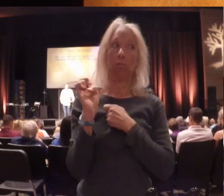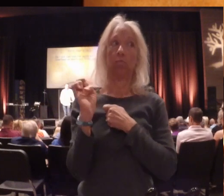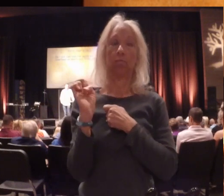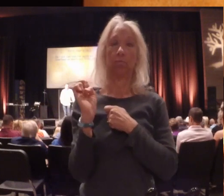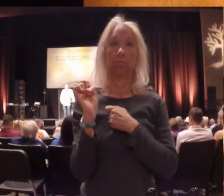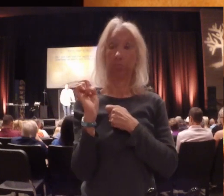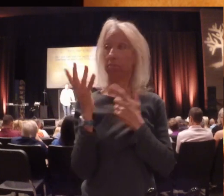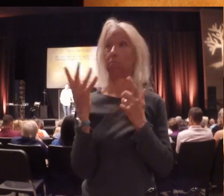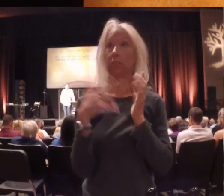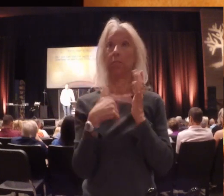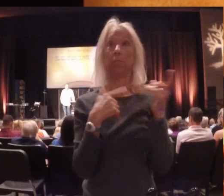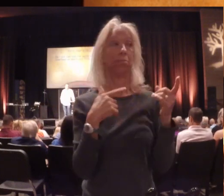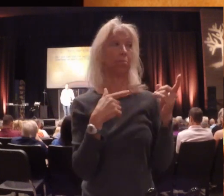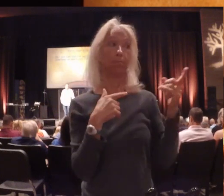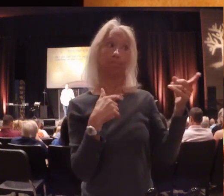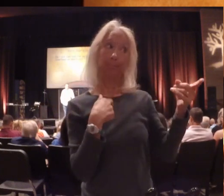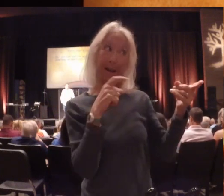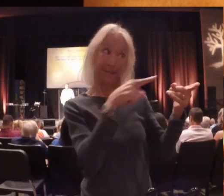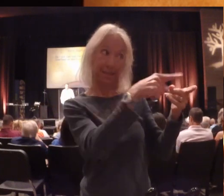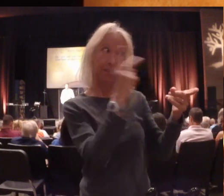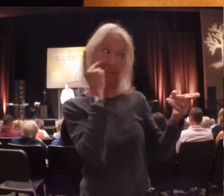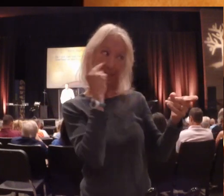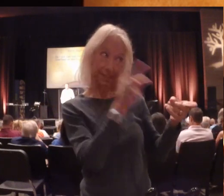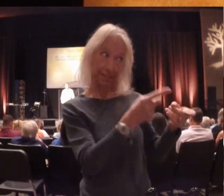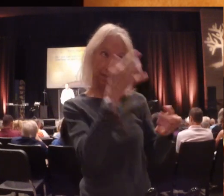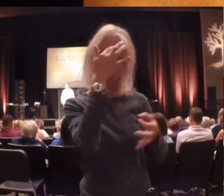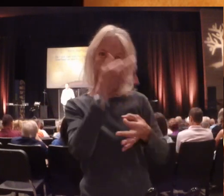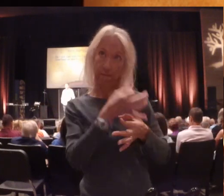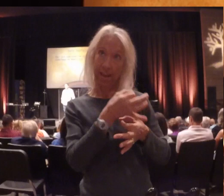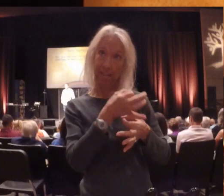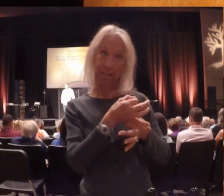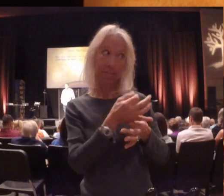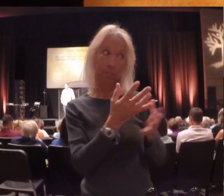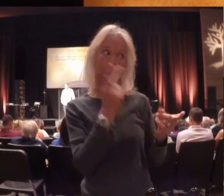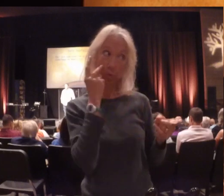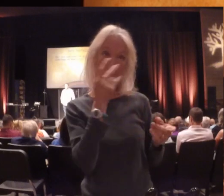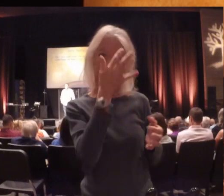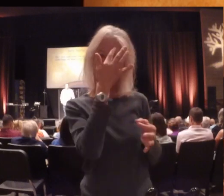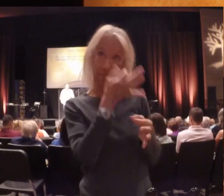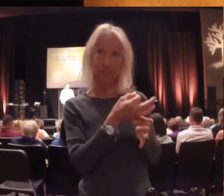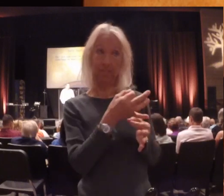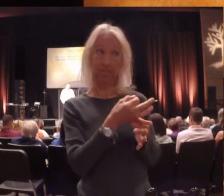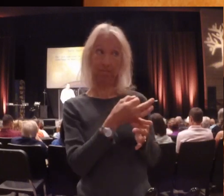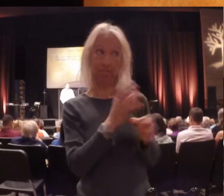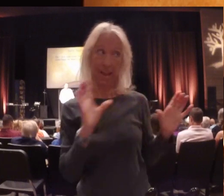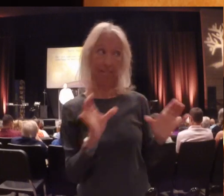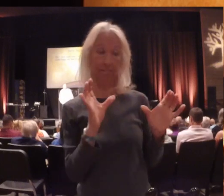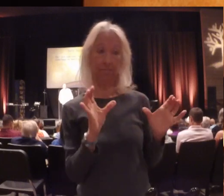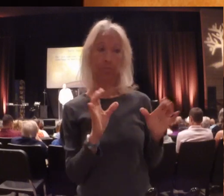you to dig a ditch. Sometimes God is like, I need a faith that works, a faith that's active, that's